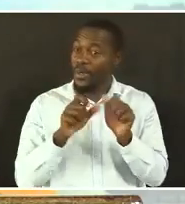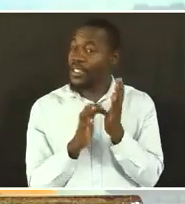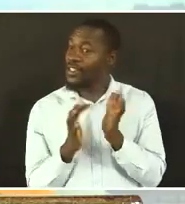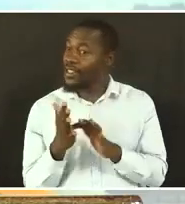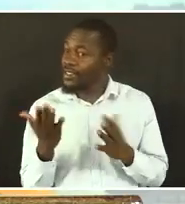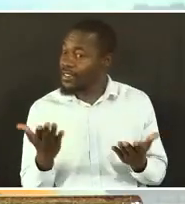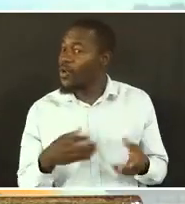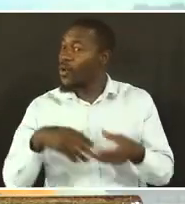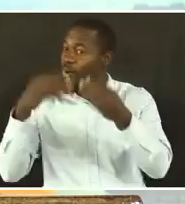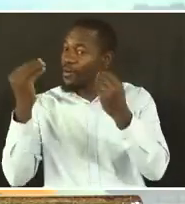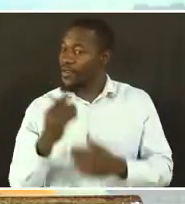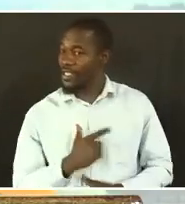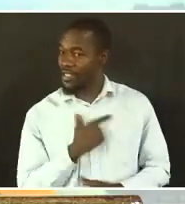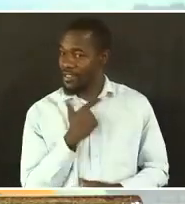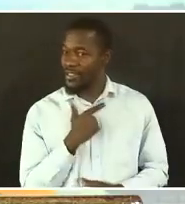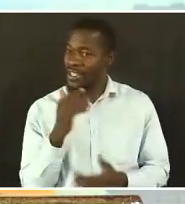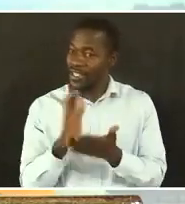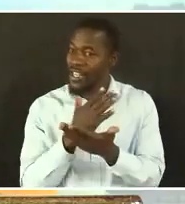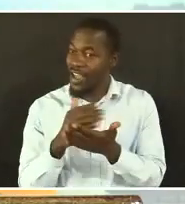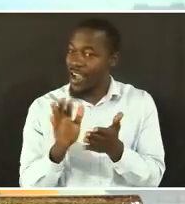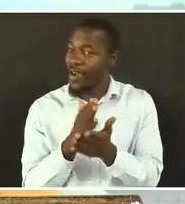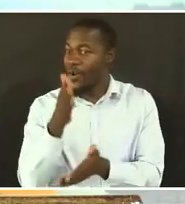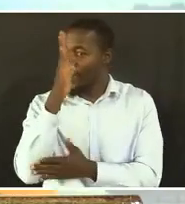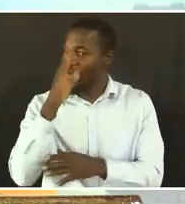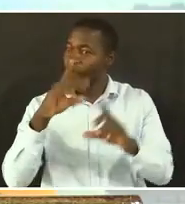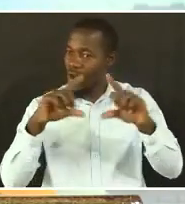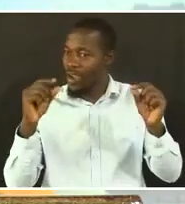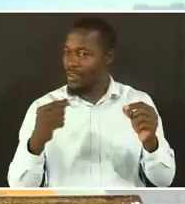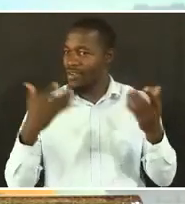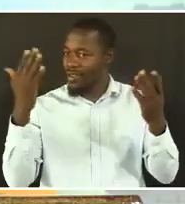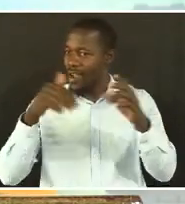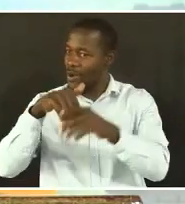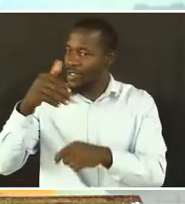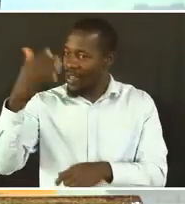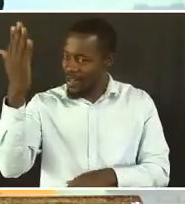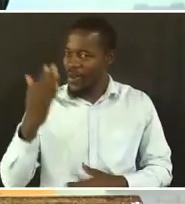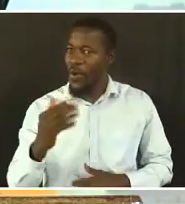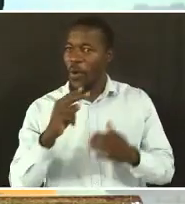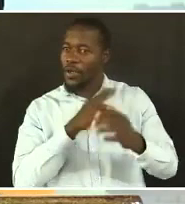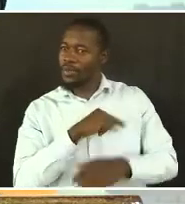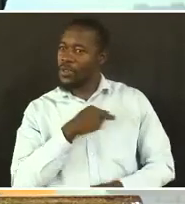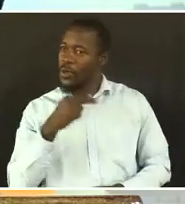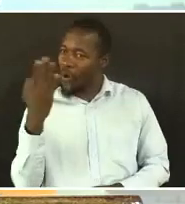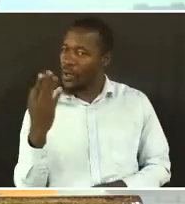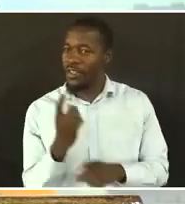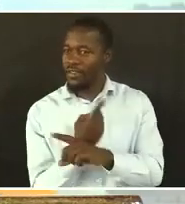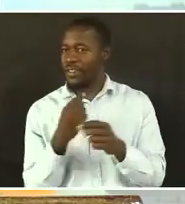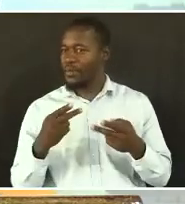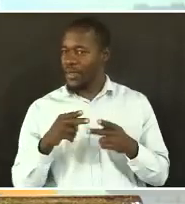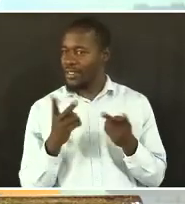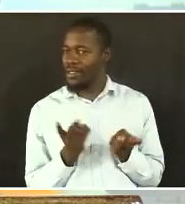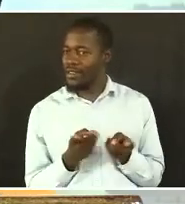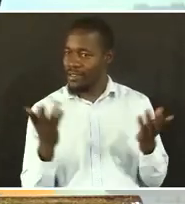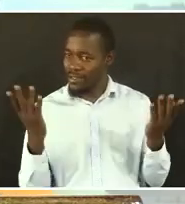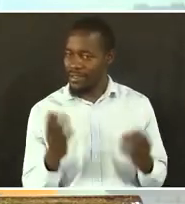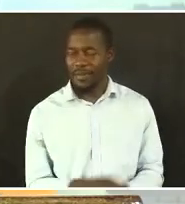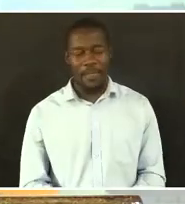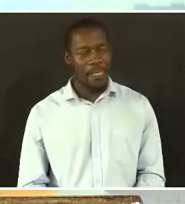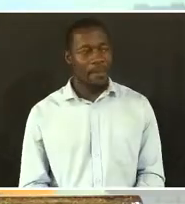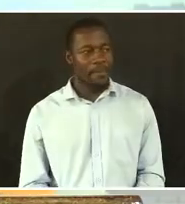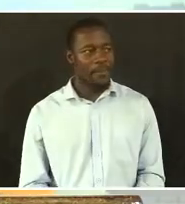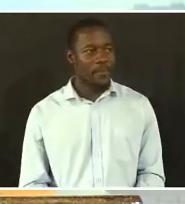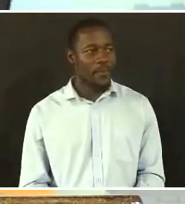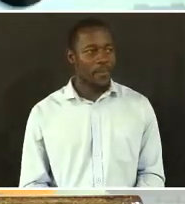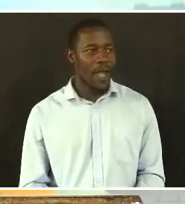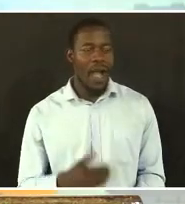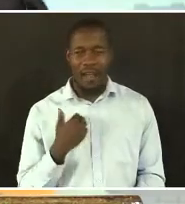talk to them? Hey, let's go. Let's go. Let me finish for you these quotations. You know, when you have so many quotations, you feel like you need to